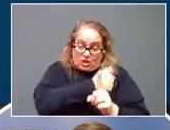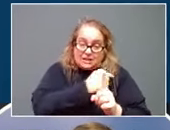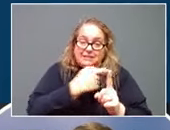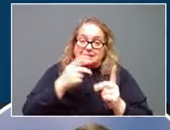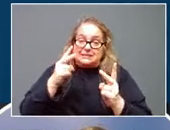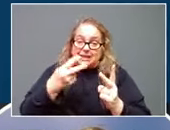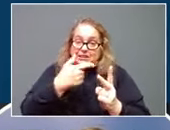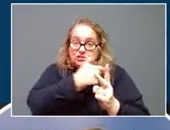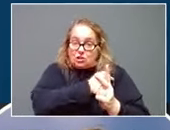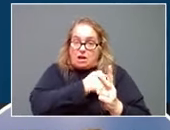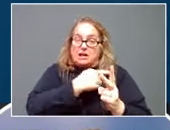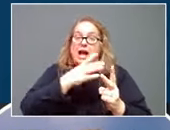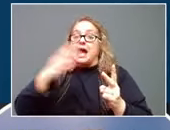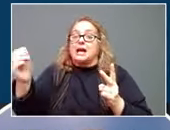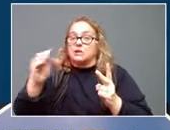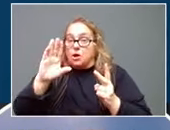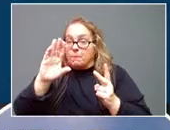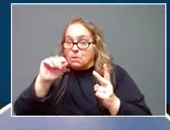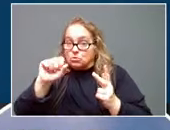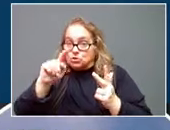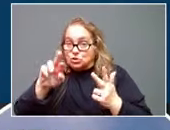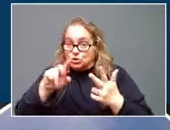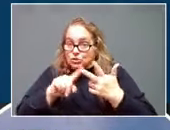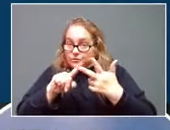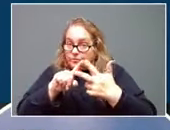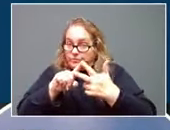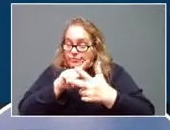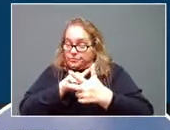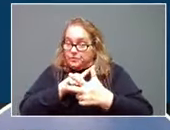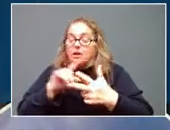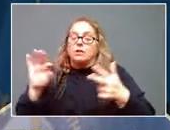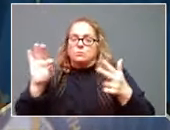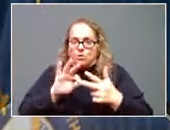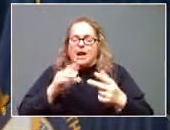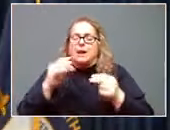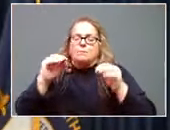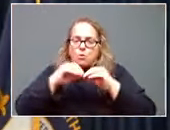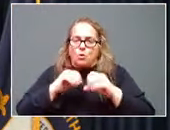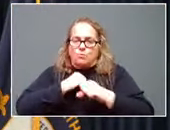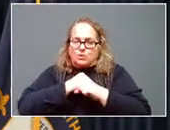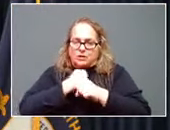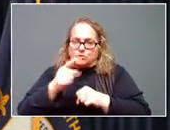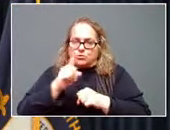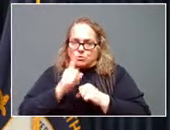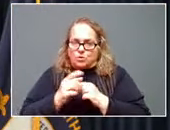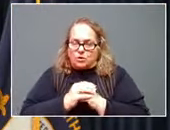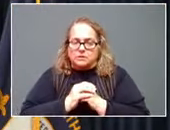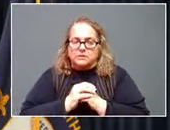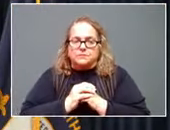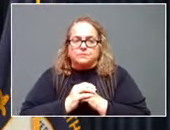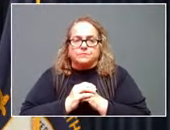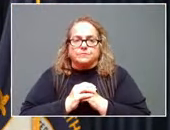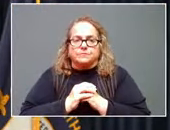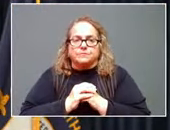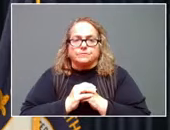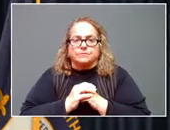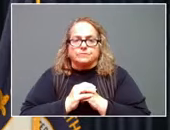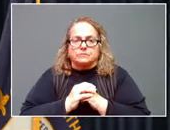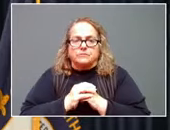more protected you are right now. Also wanted to show a graphic that I think I got out of order